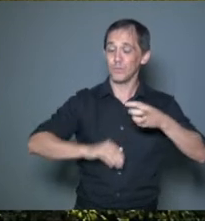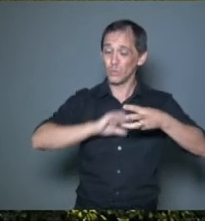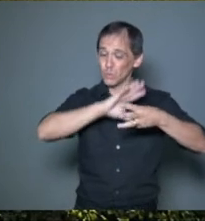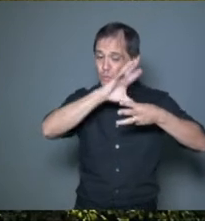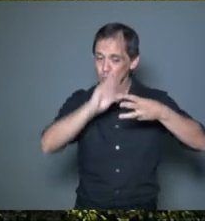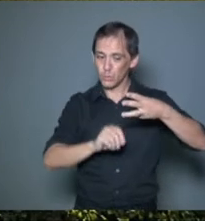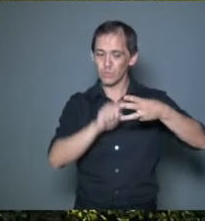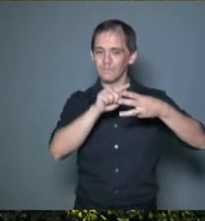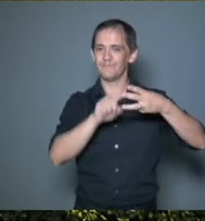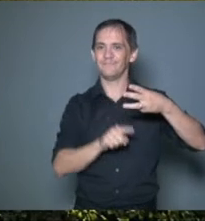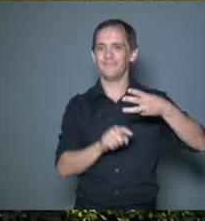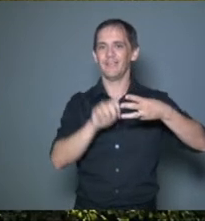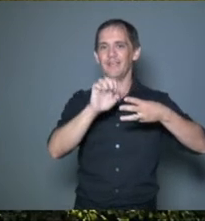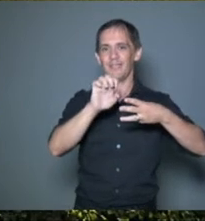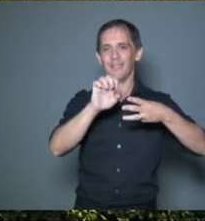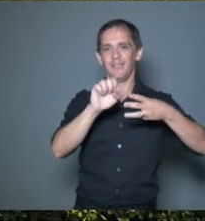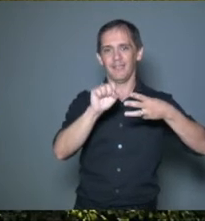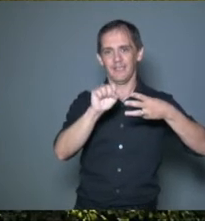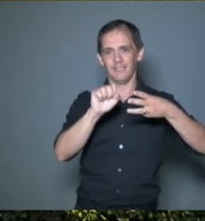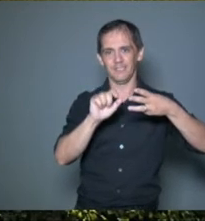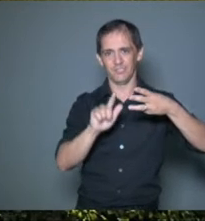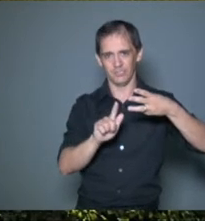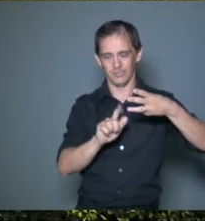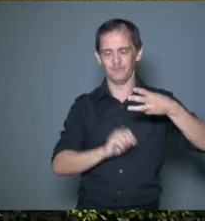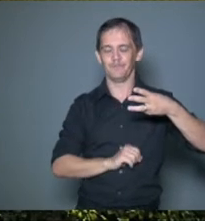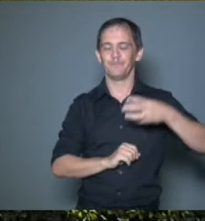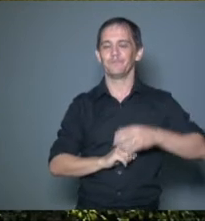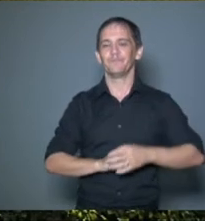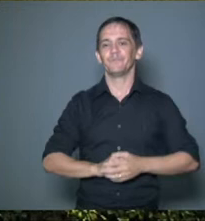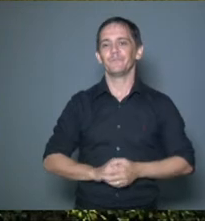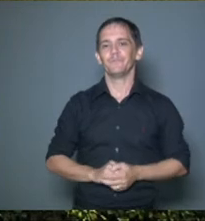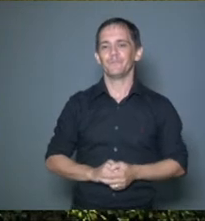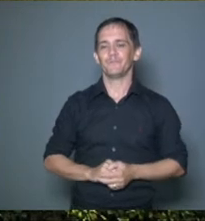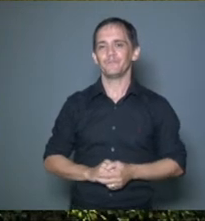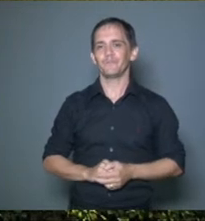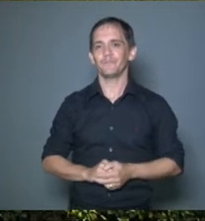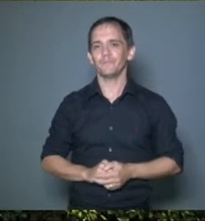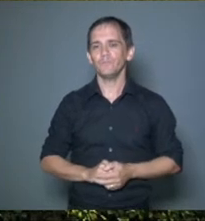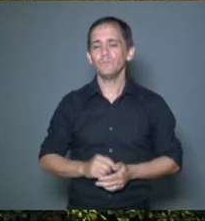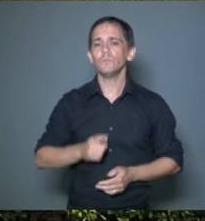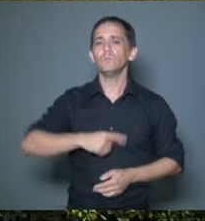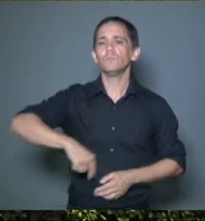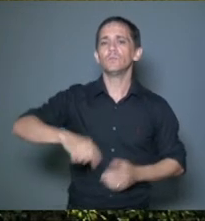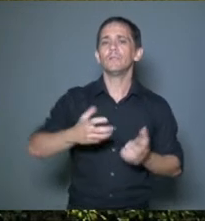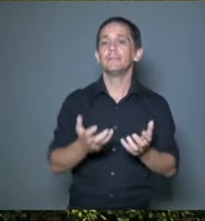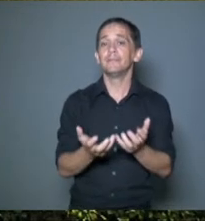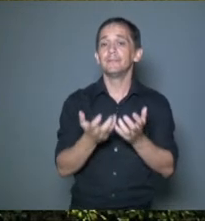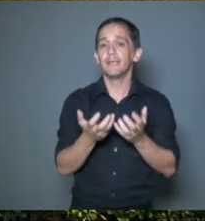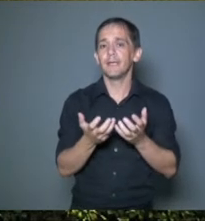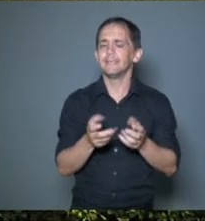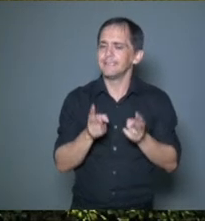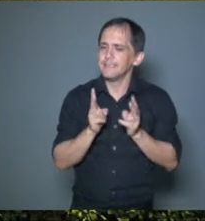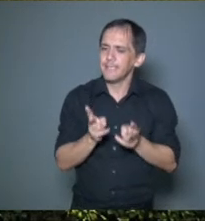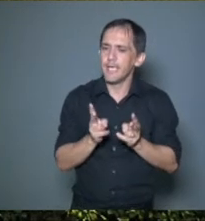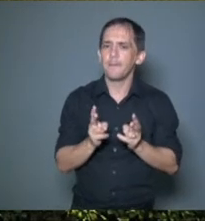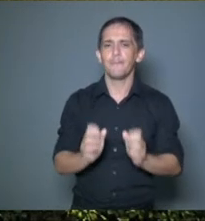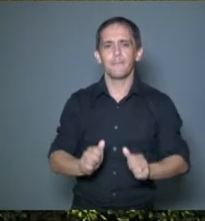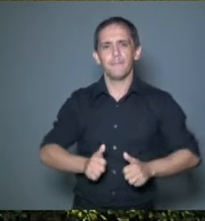high performance, even ESG. Even if there's this idea of a risk management, we try